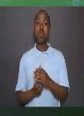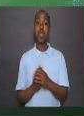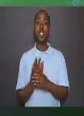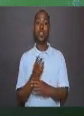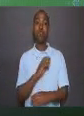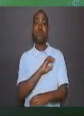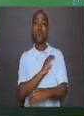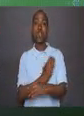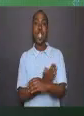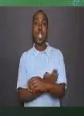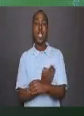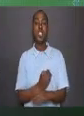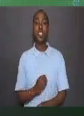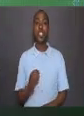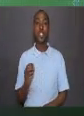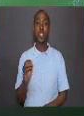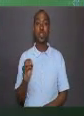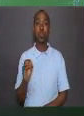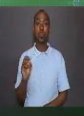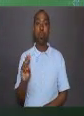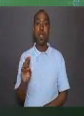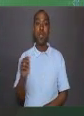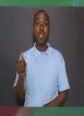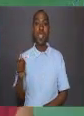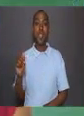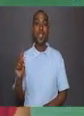energy, or ATP.